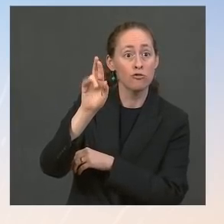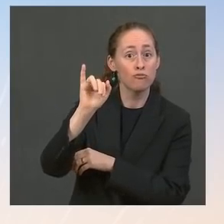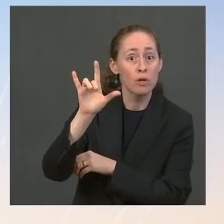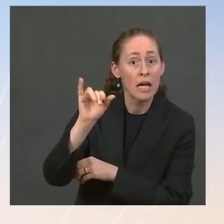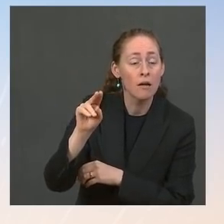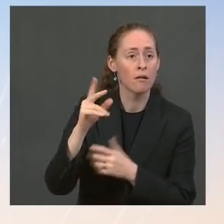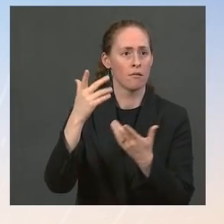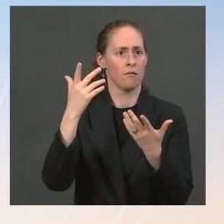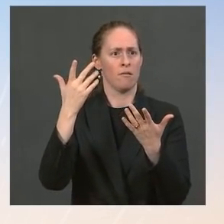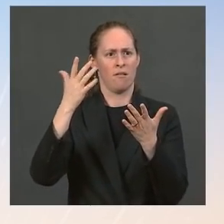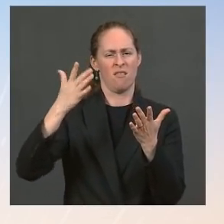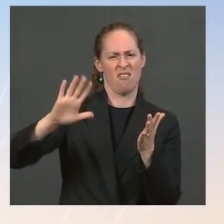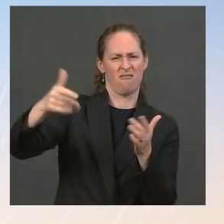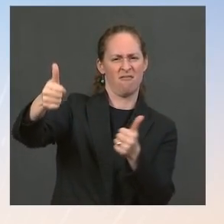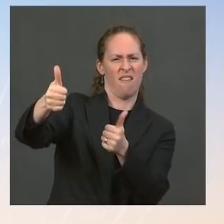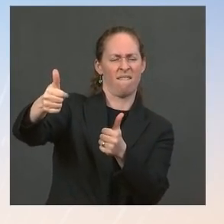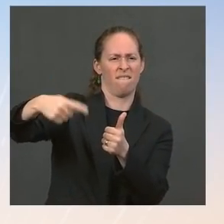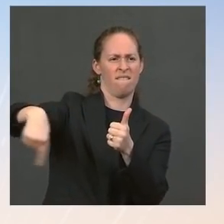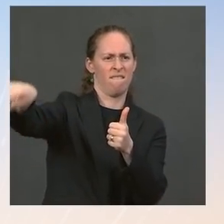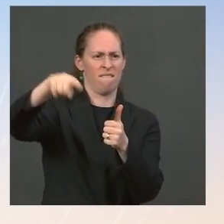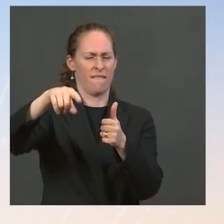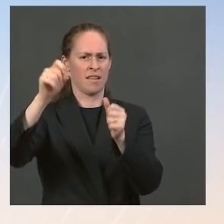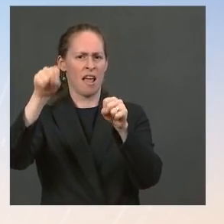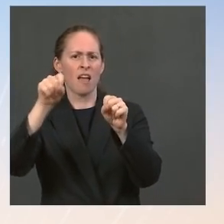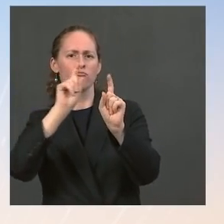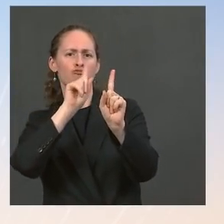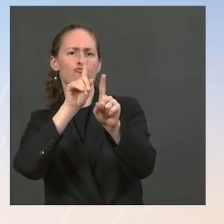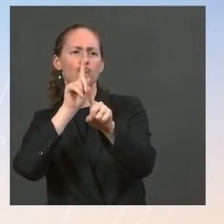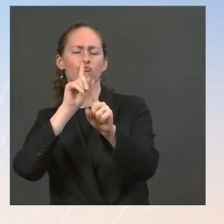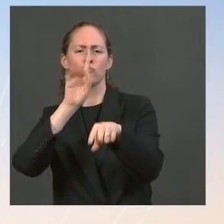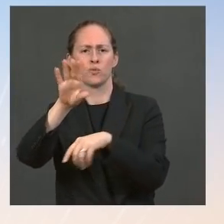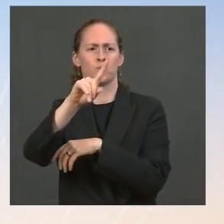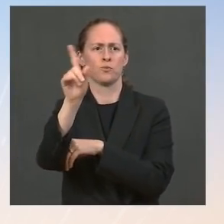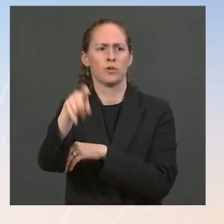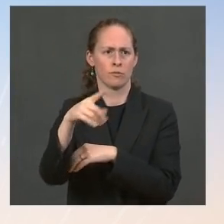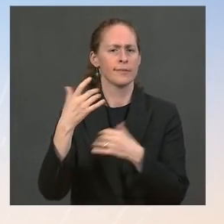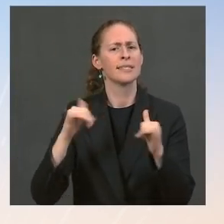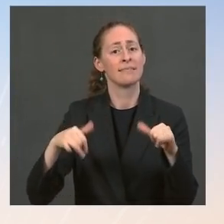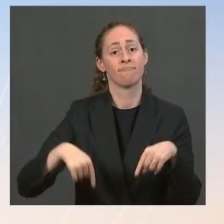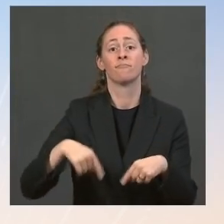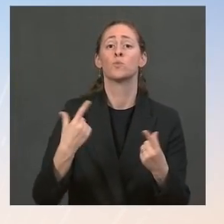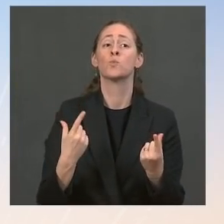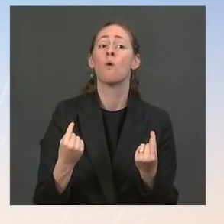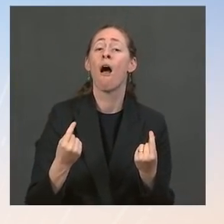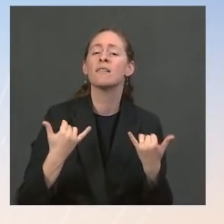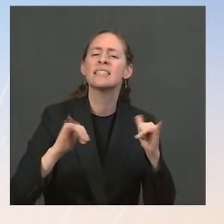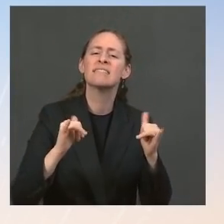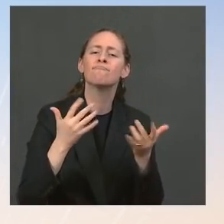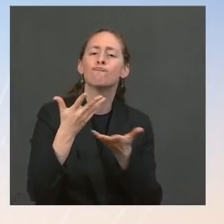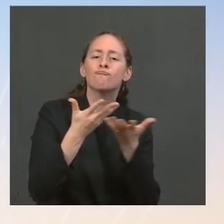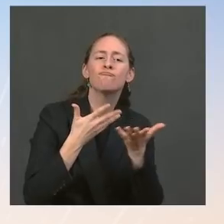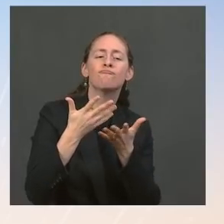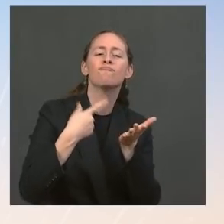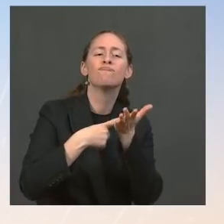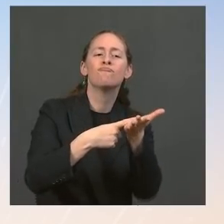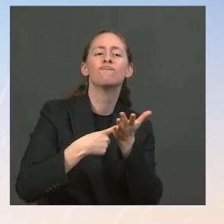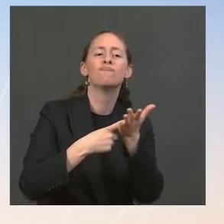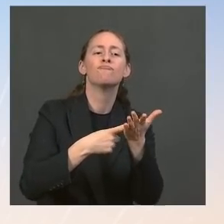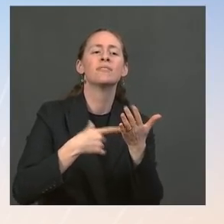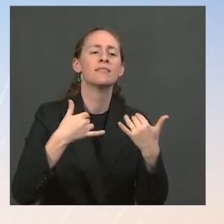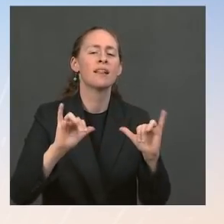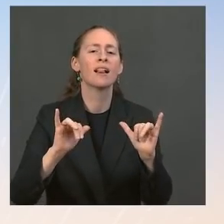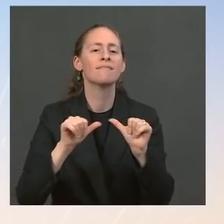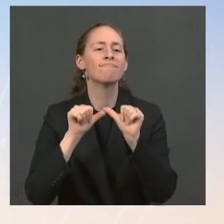to determine if he answered that question. But this is an ongoing discussion, an ongoing negotiation. And as I said yesterday, that's going to require all